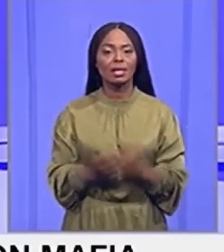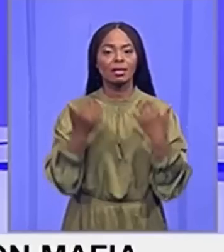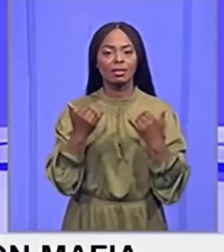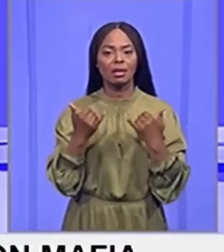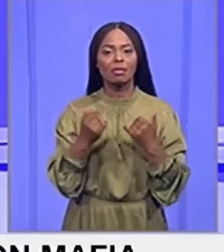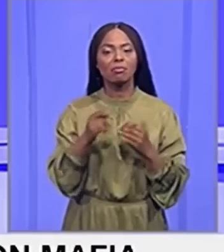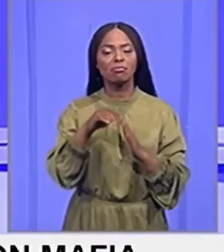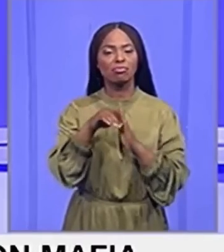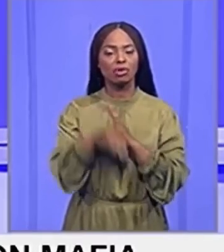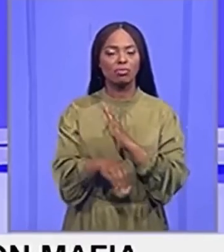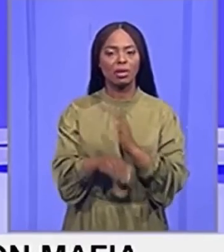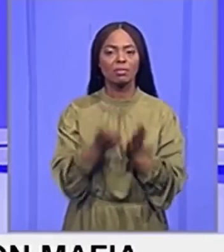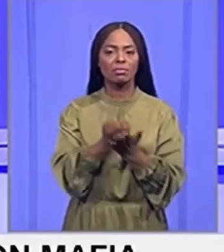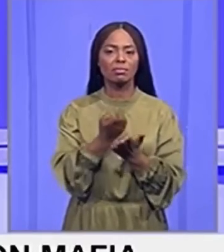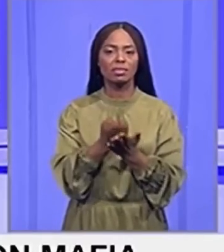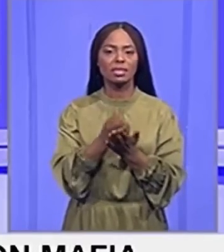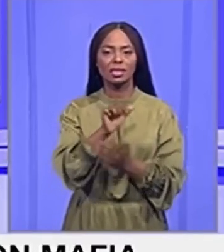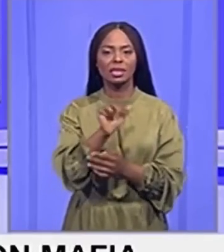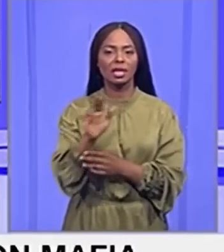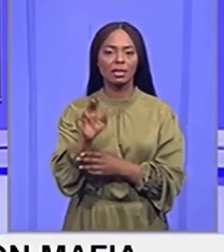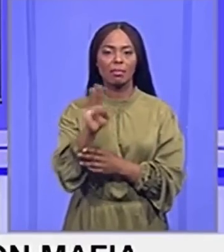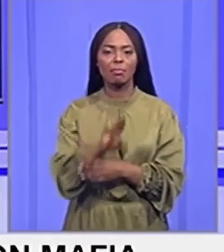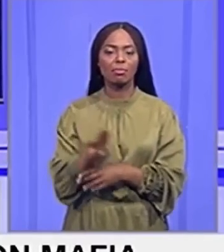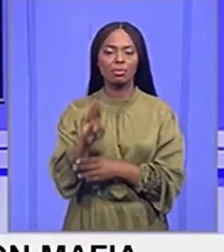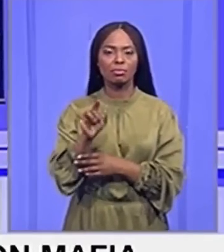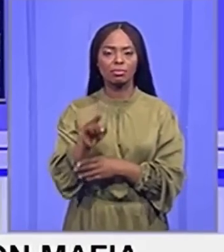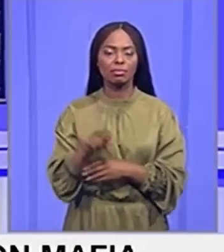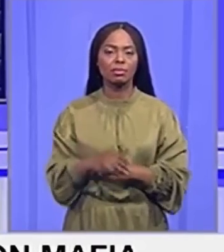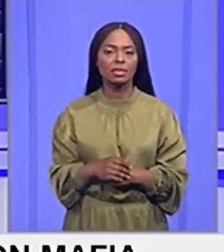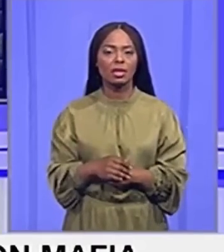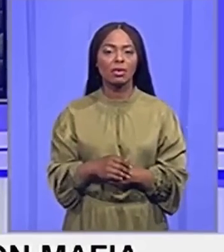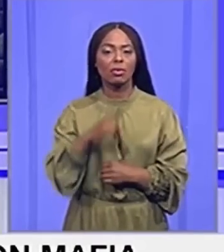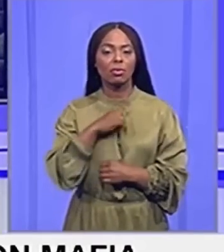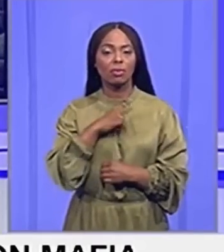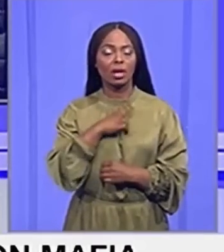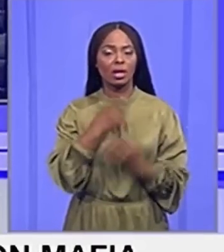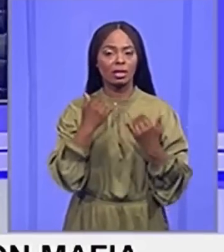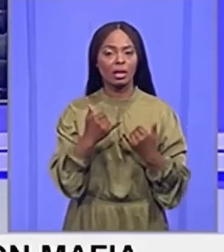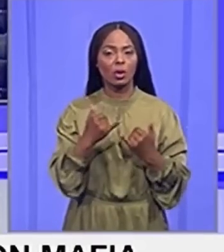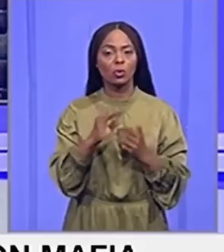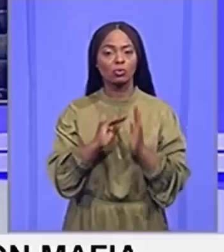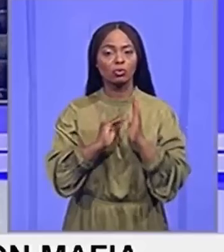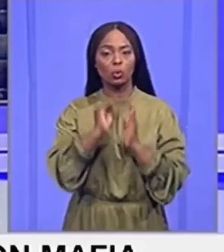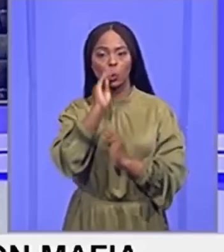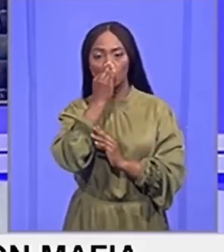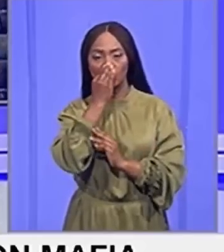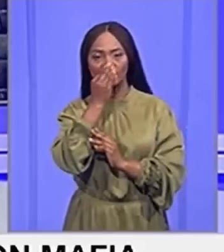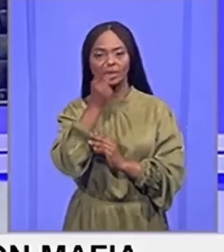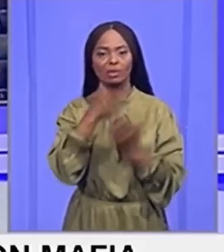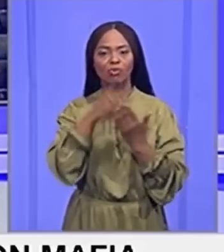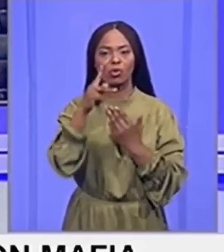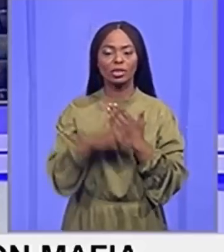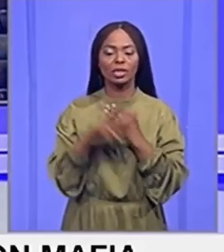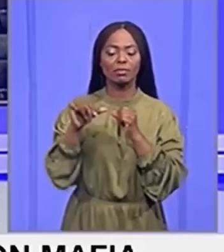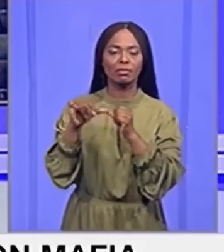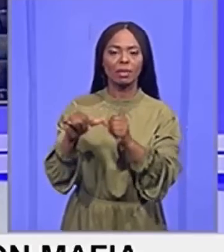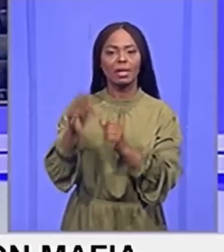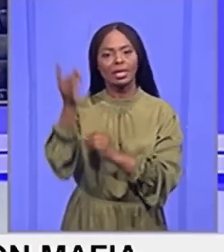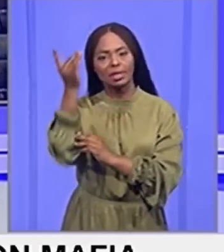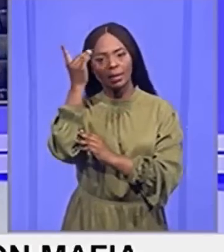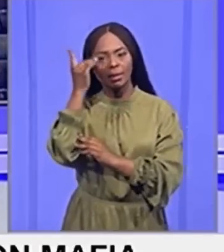wa naha diranta tse dibilione tse 68 e le hona jwale dinokwane tsena di ntse di khina diprojeke Durban moo kaho